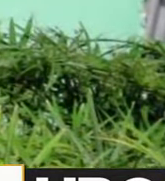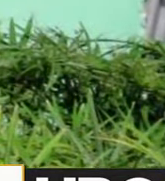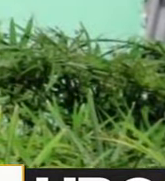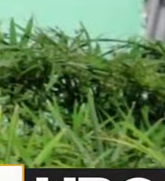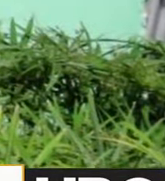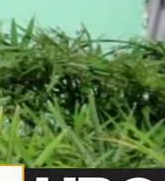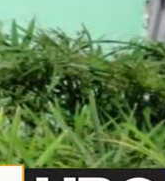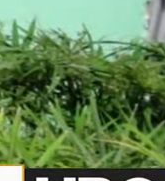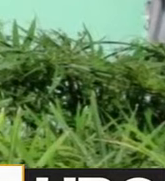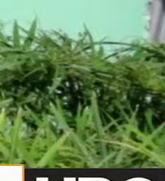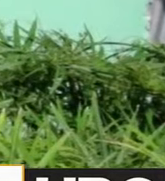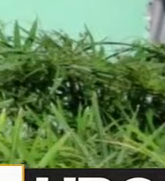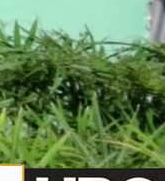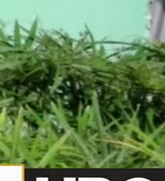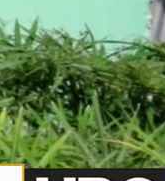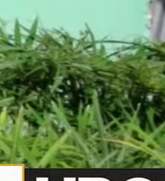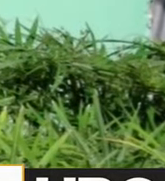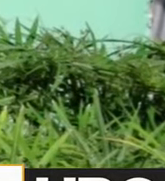products.